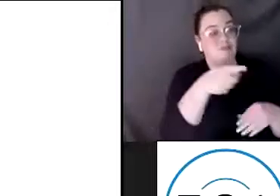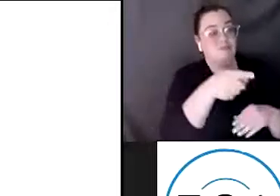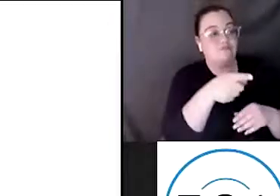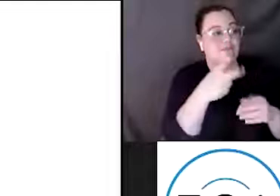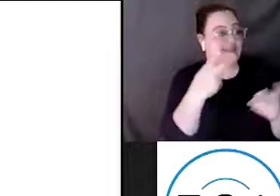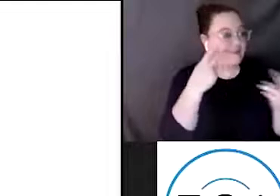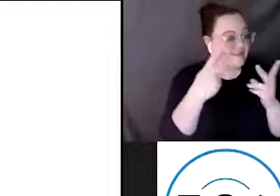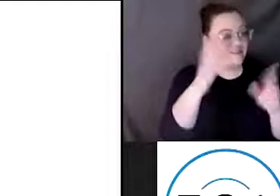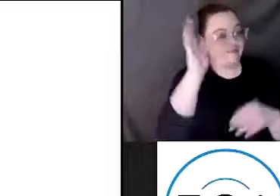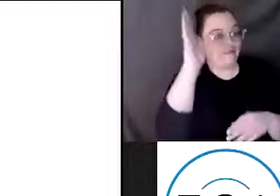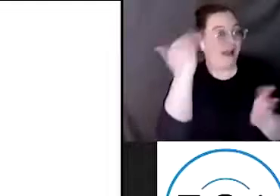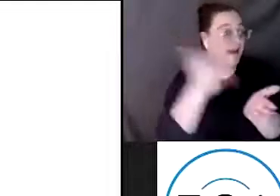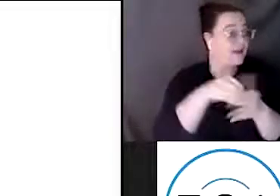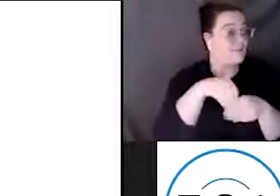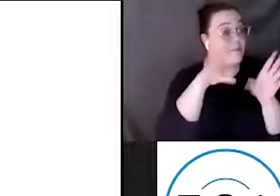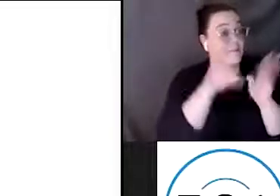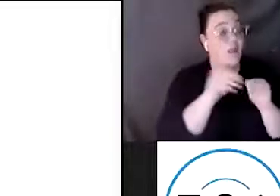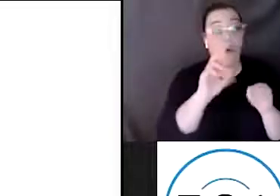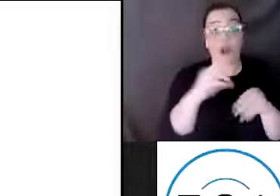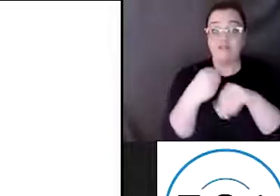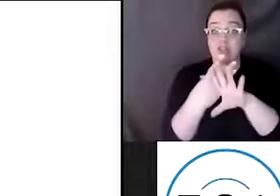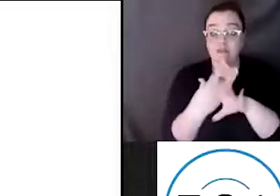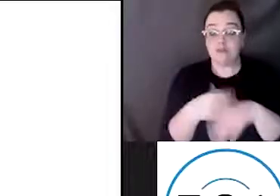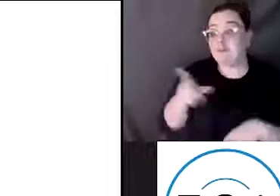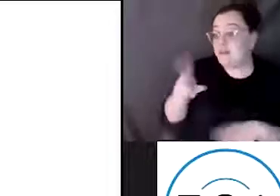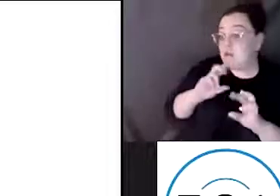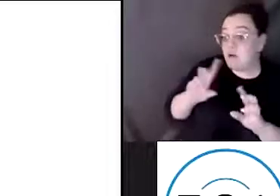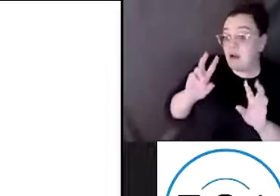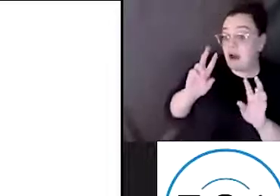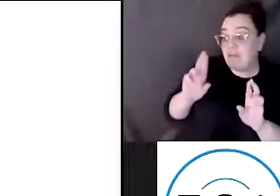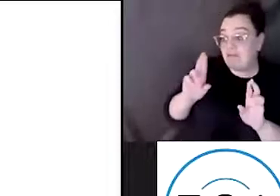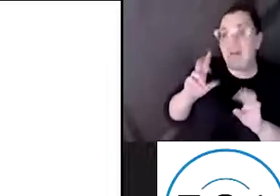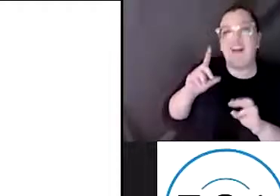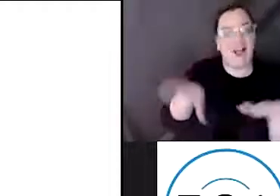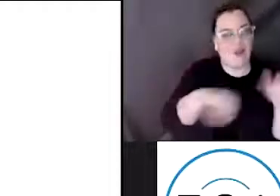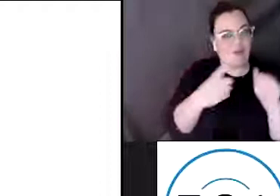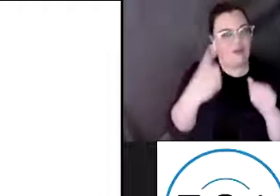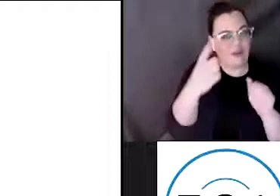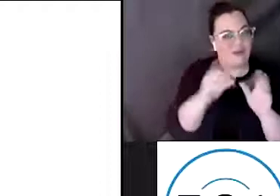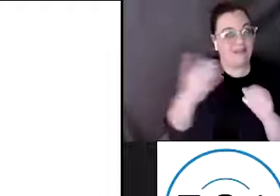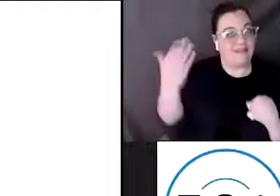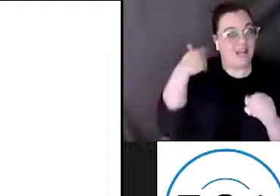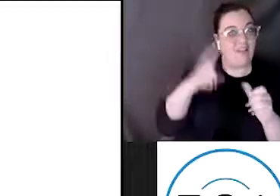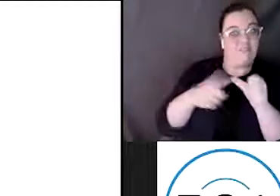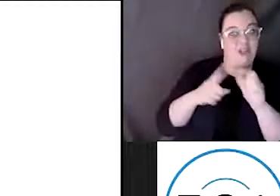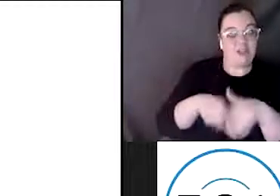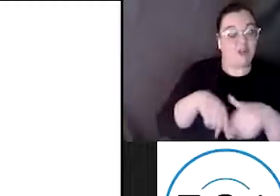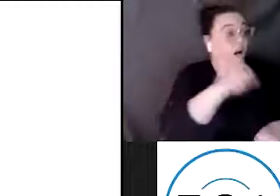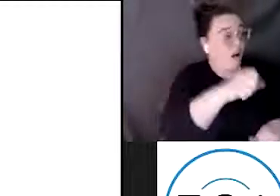meetings, or even virtually. So, I hosted one of your meetings when I first started, remember? Yes, way back when,